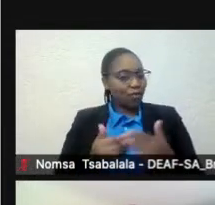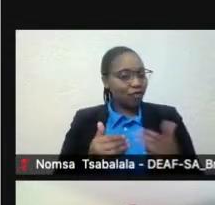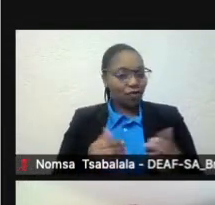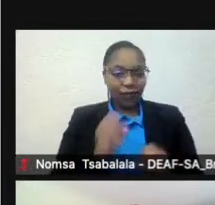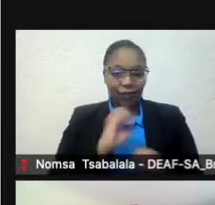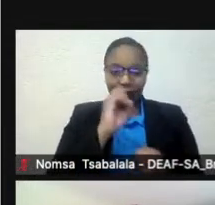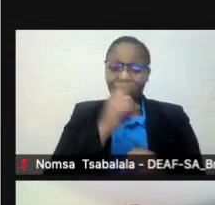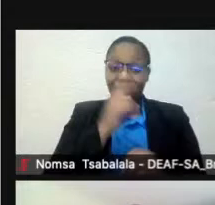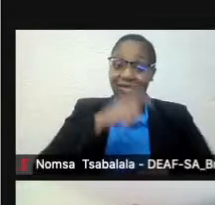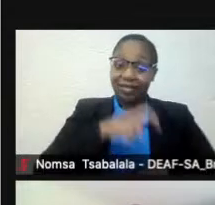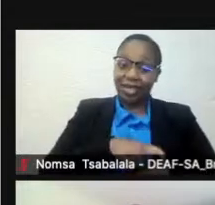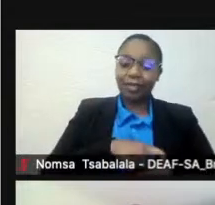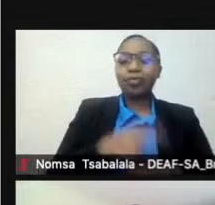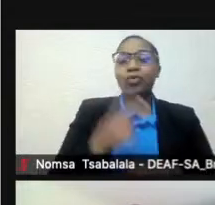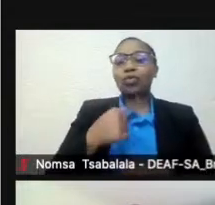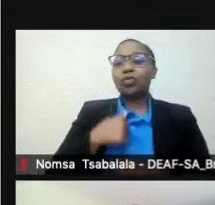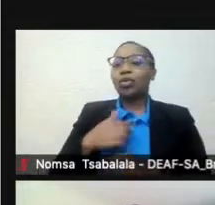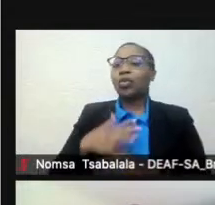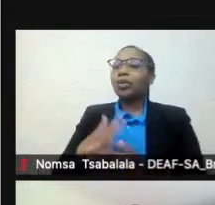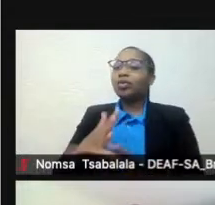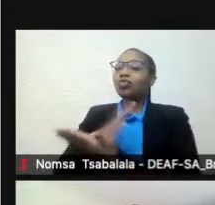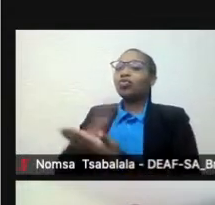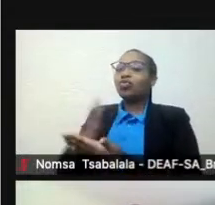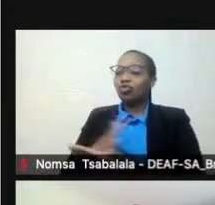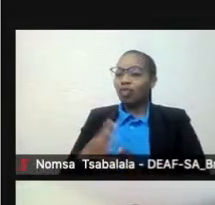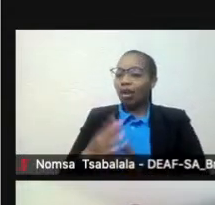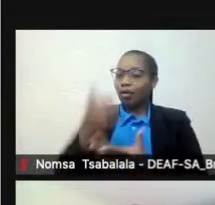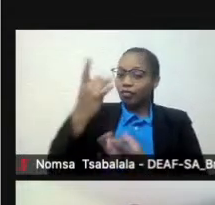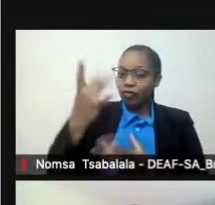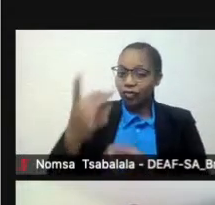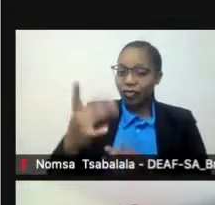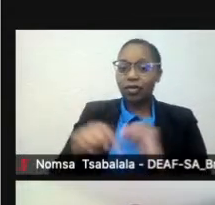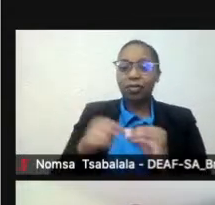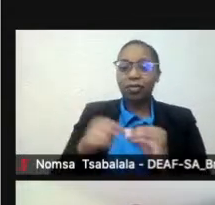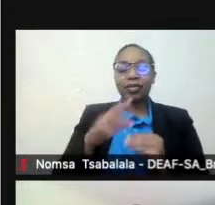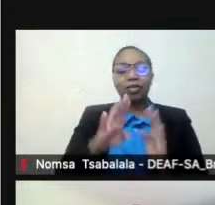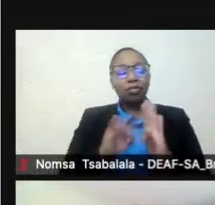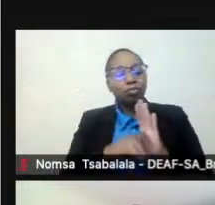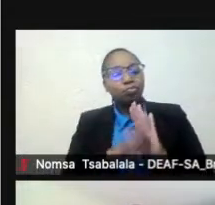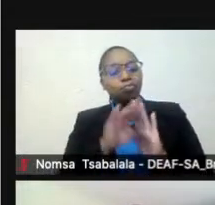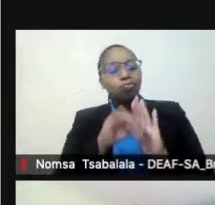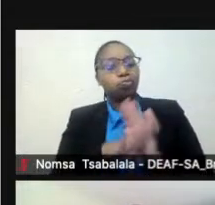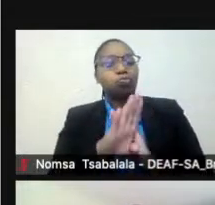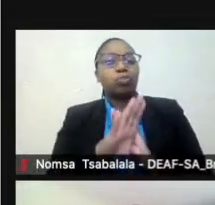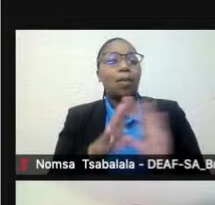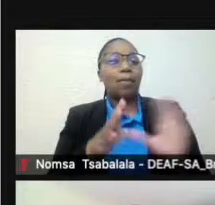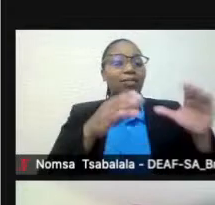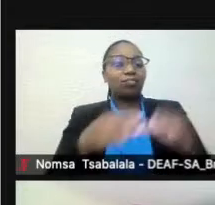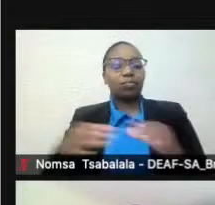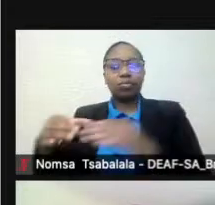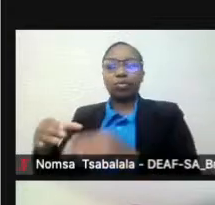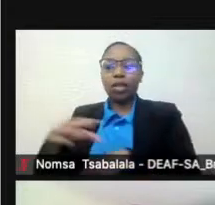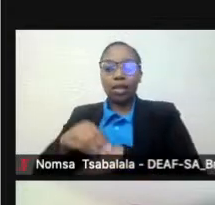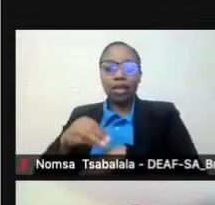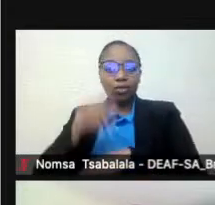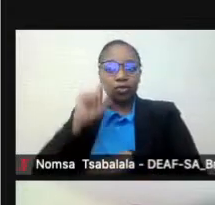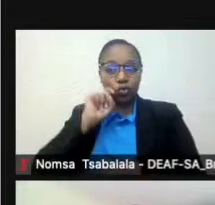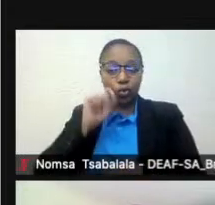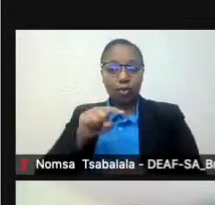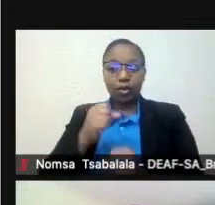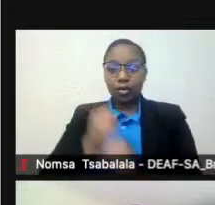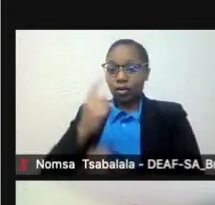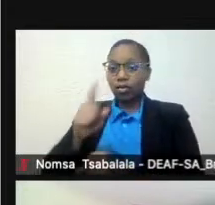Also wanted to share some data on the trends by age group in Gauteng. On the left is the incidence risk of